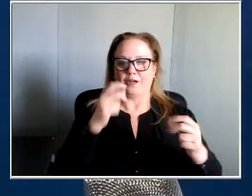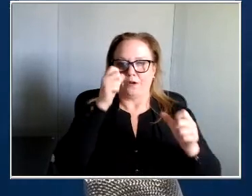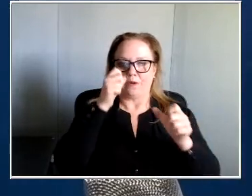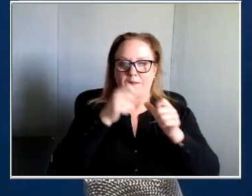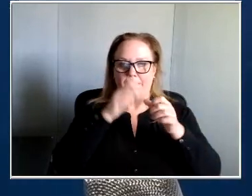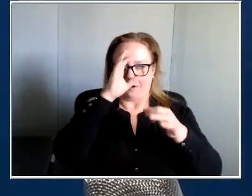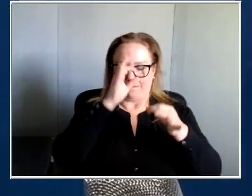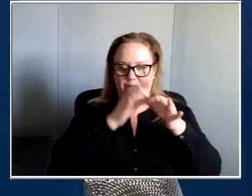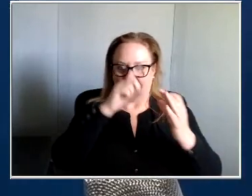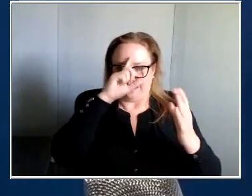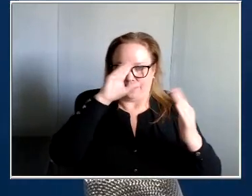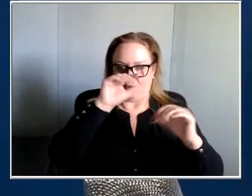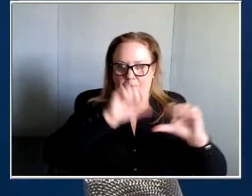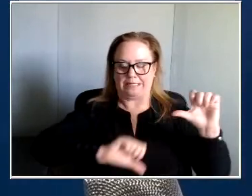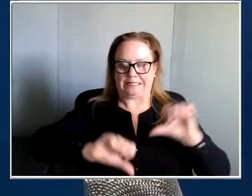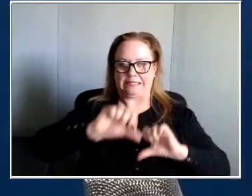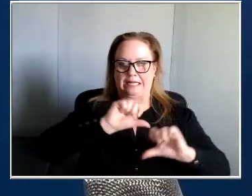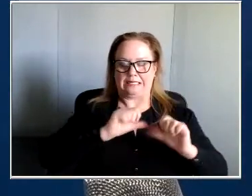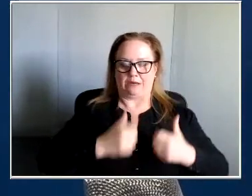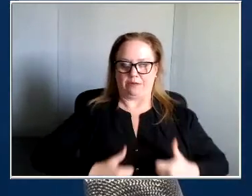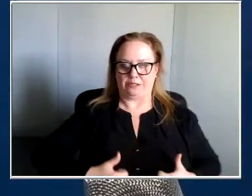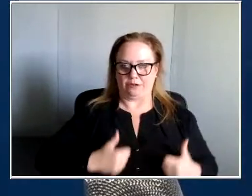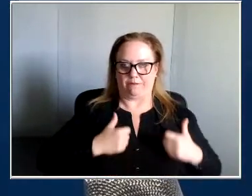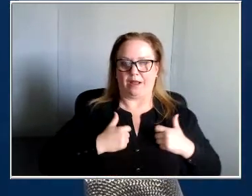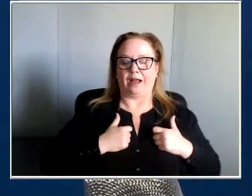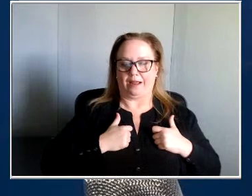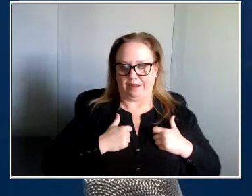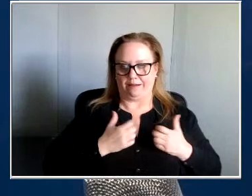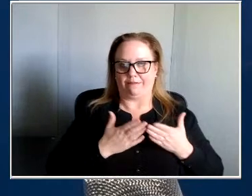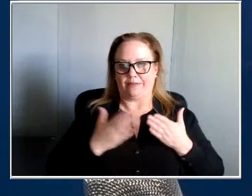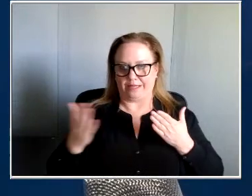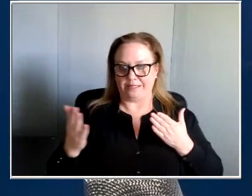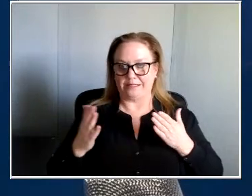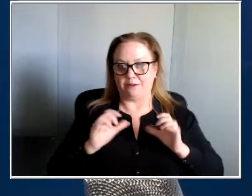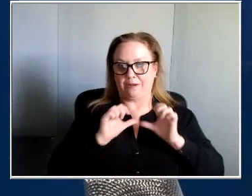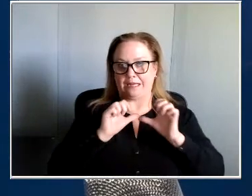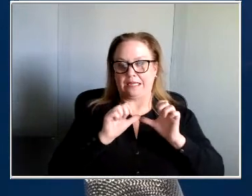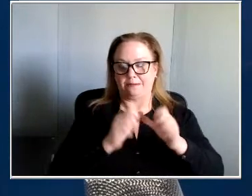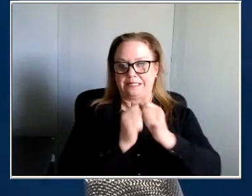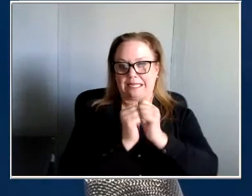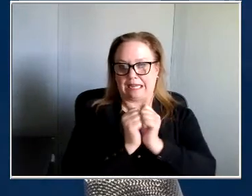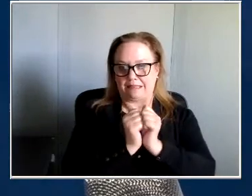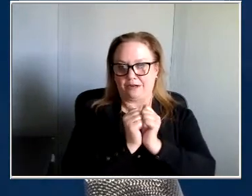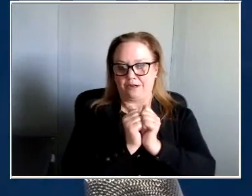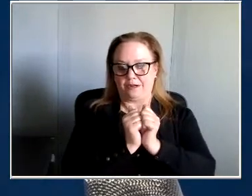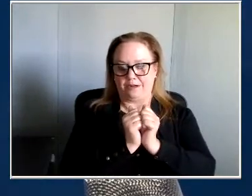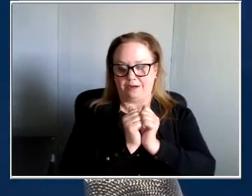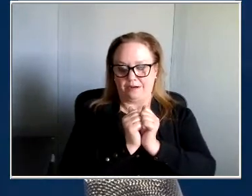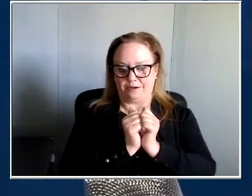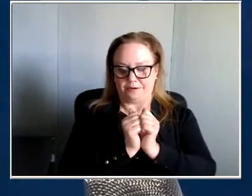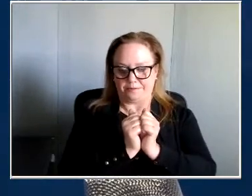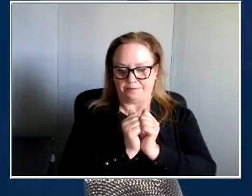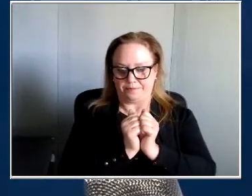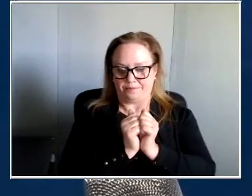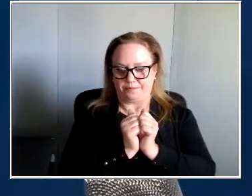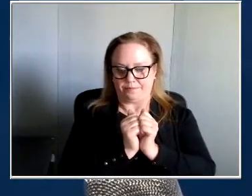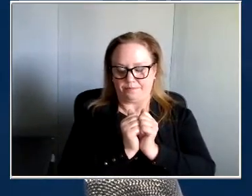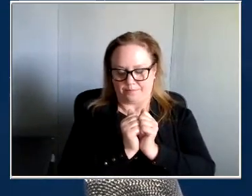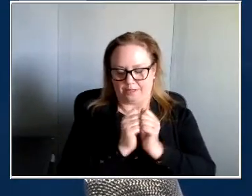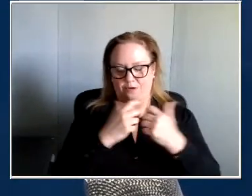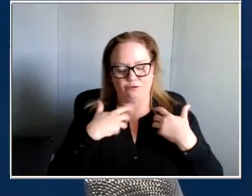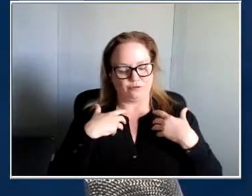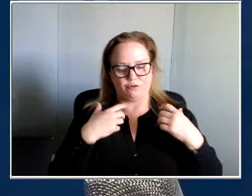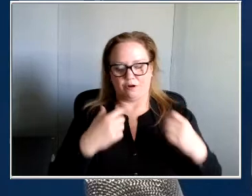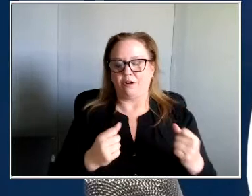and science are the way we can survive a lot of things, and we can get through those things together. We weave them together, and they're very much stronger than any of